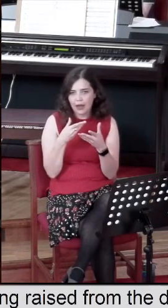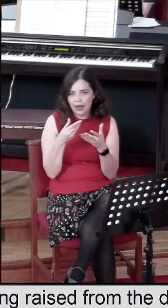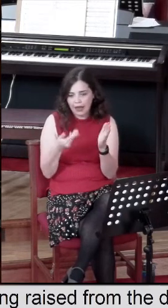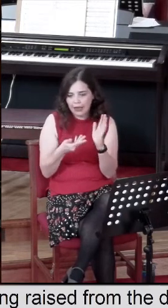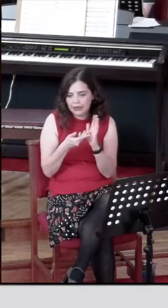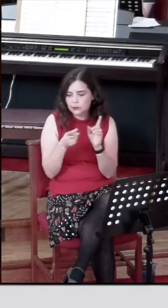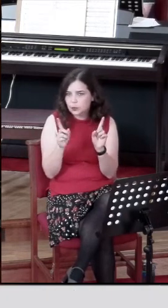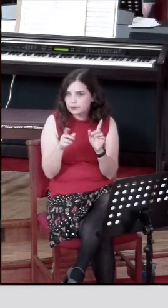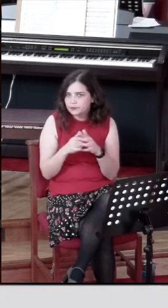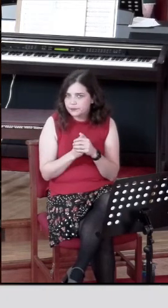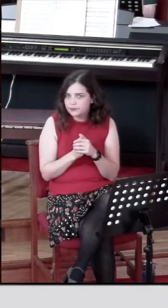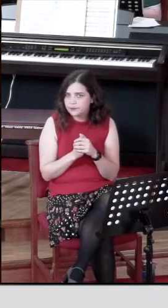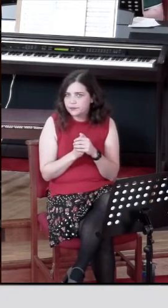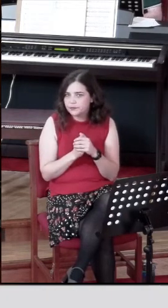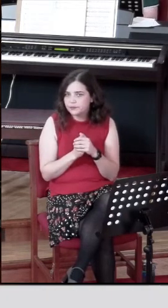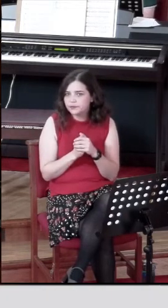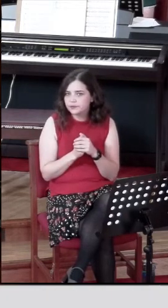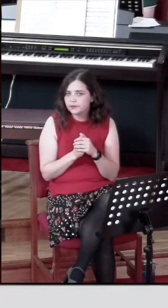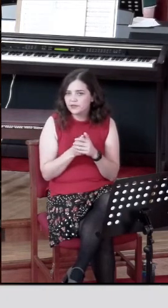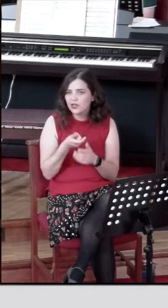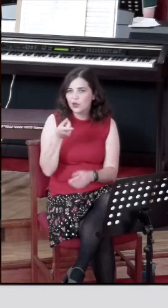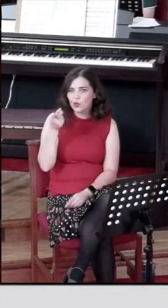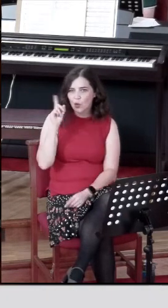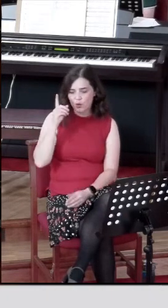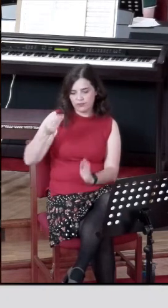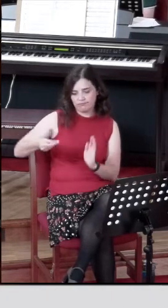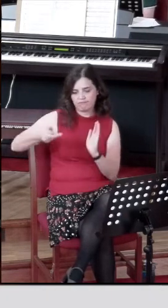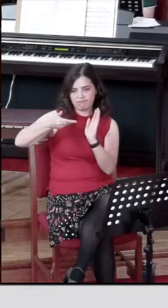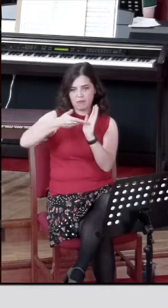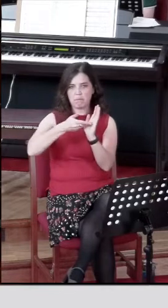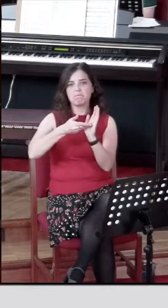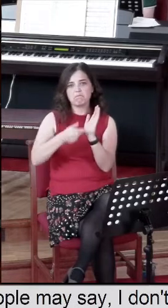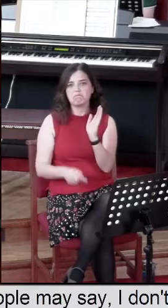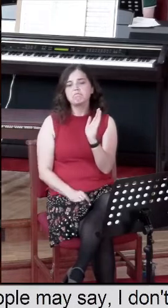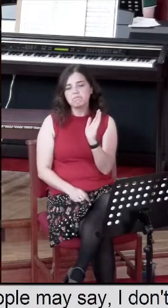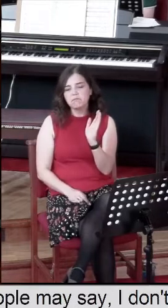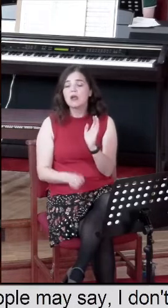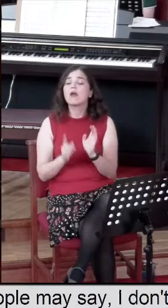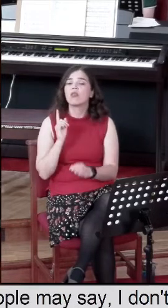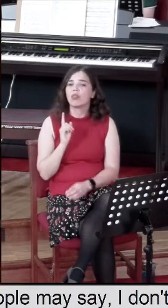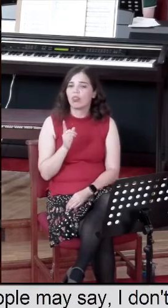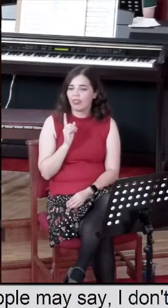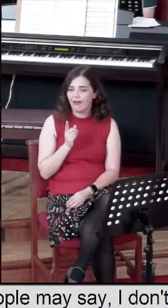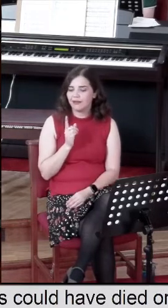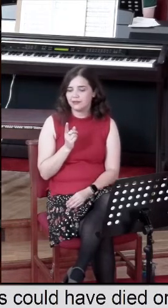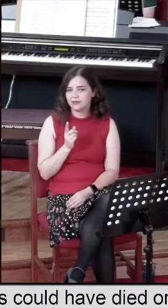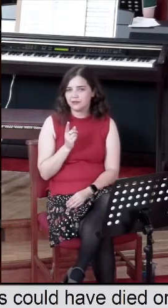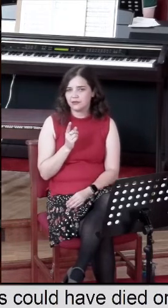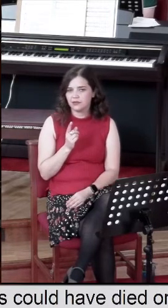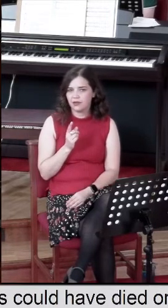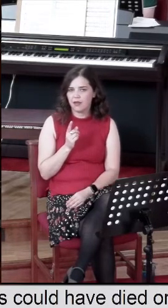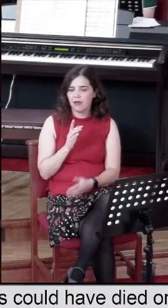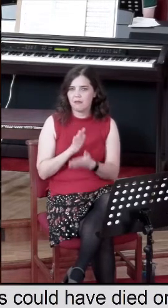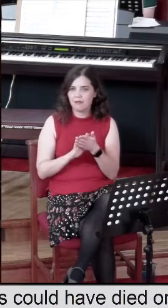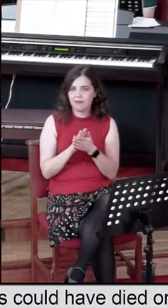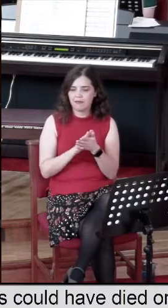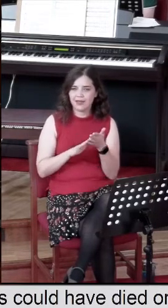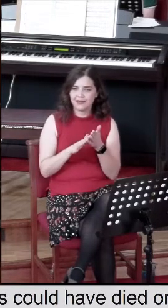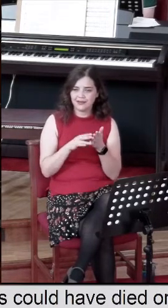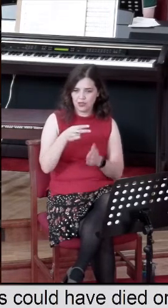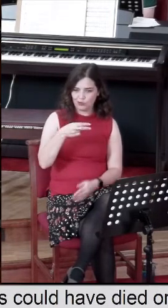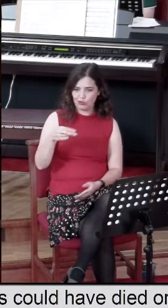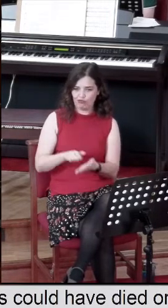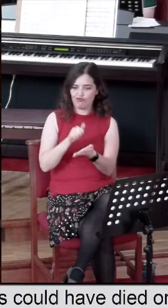add is God. Because God is the one who makes all that add up. God hadn't